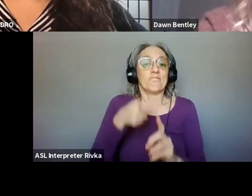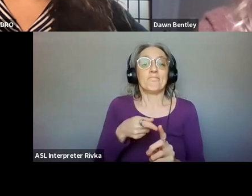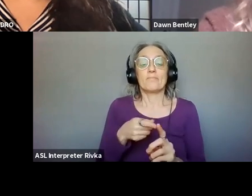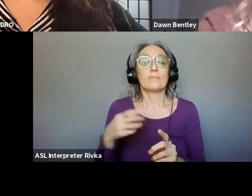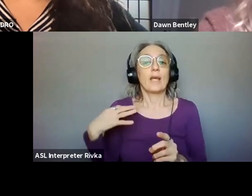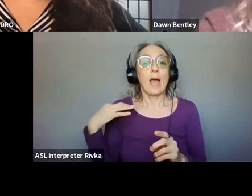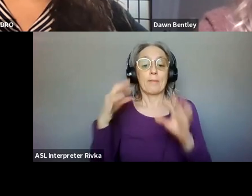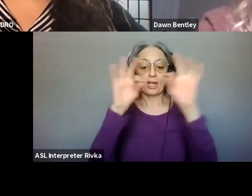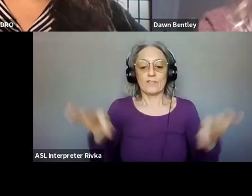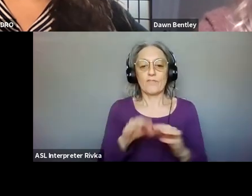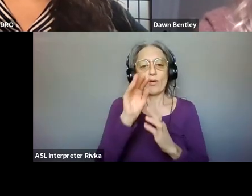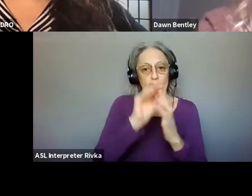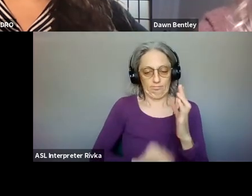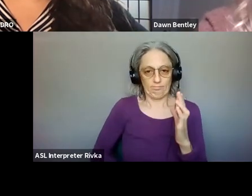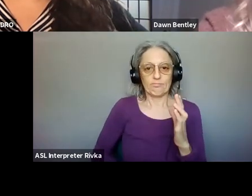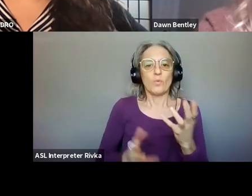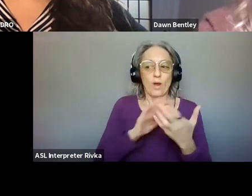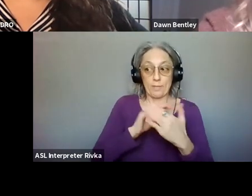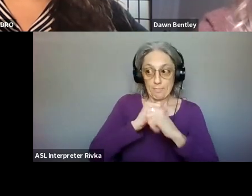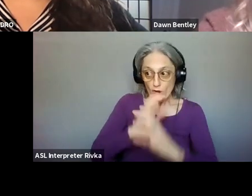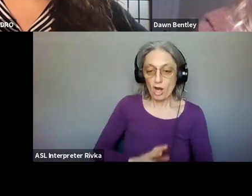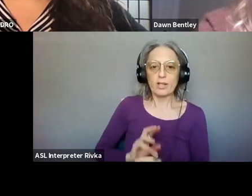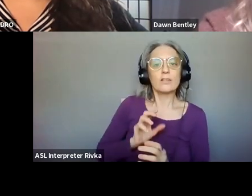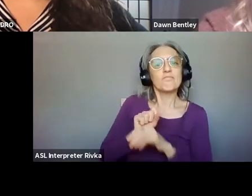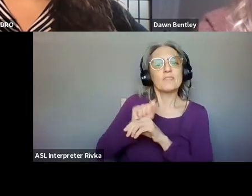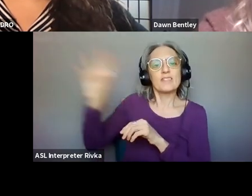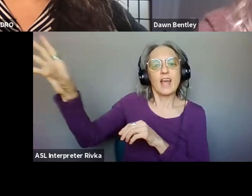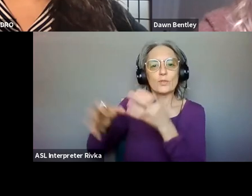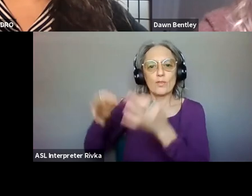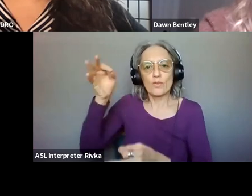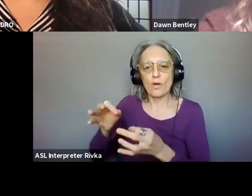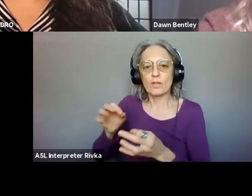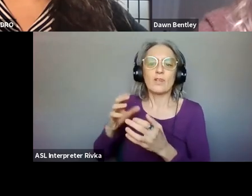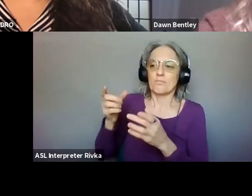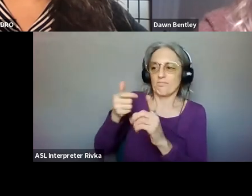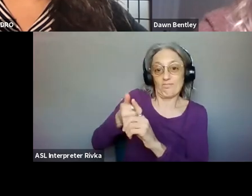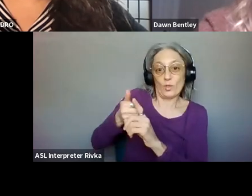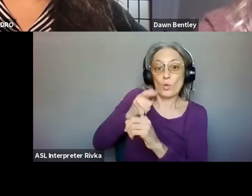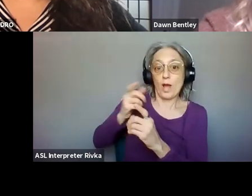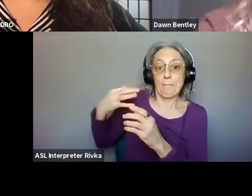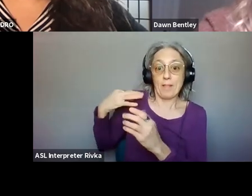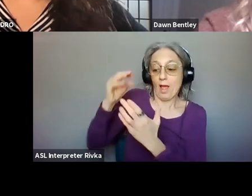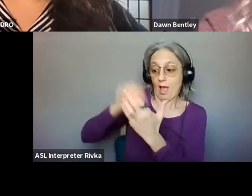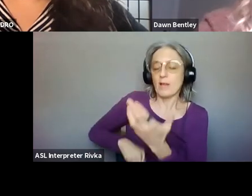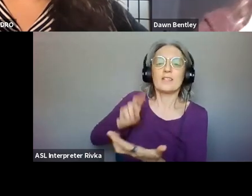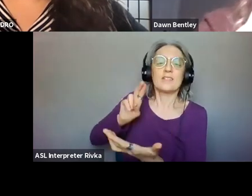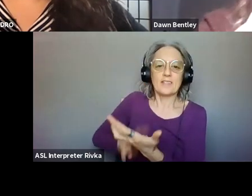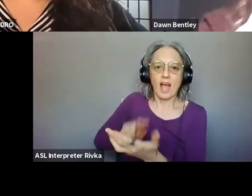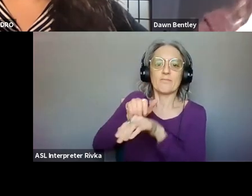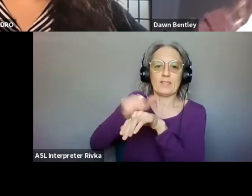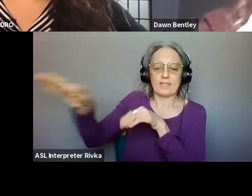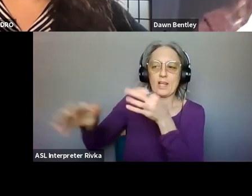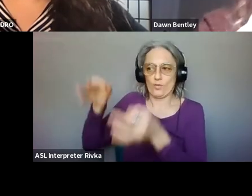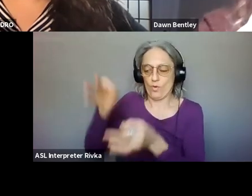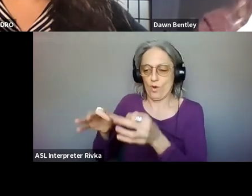with the court, signed by the applicant, and that that application